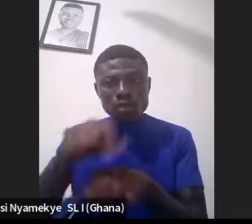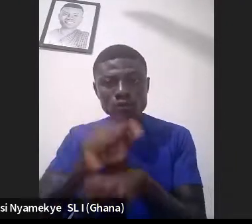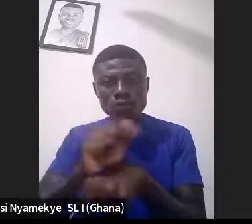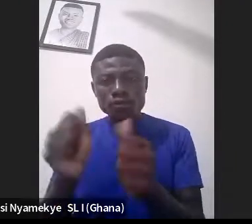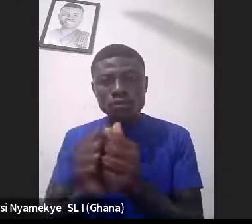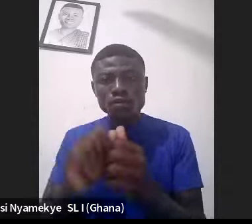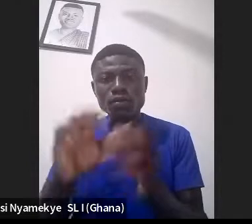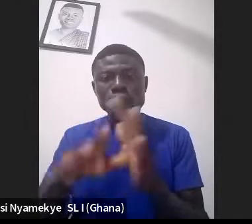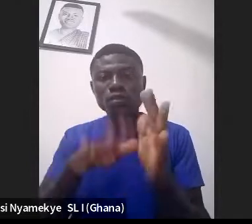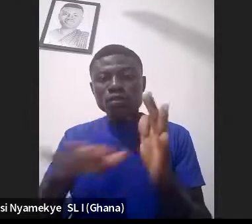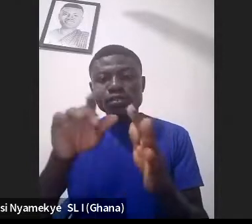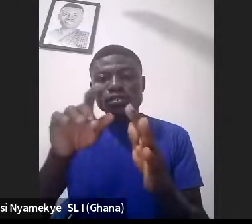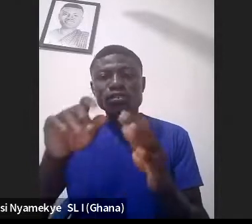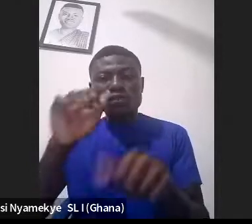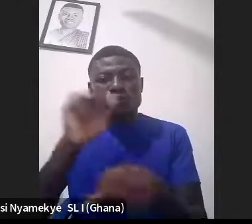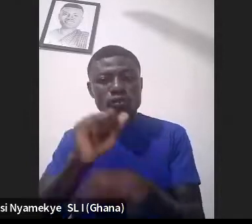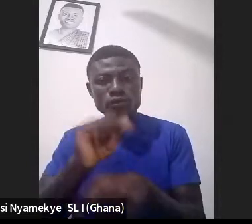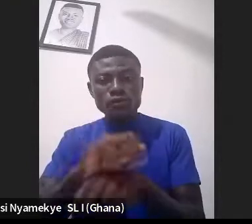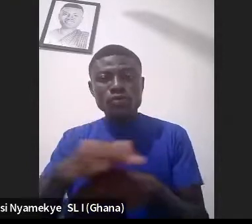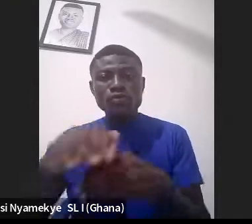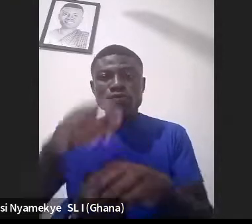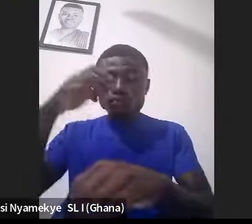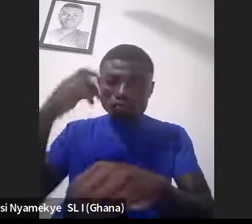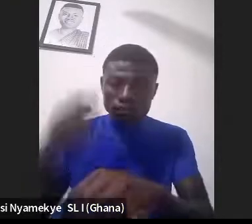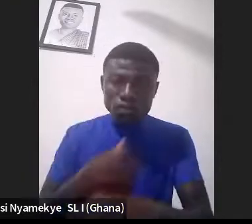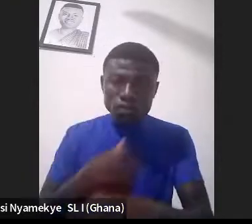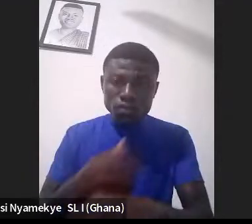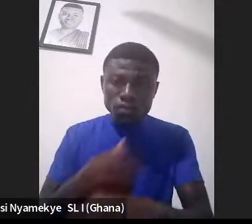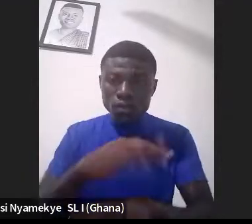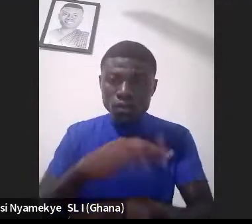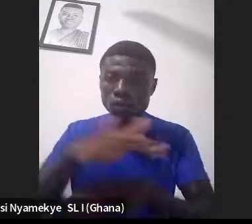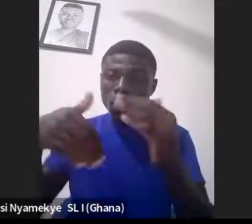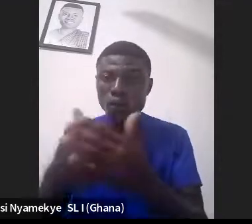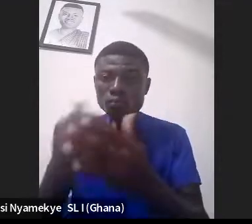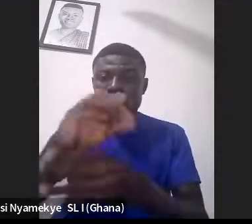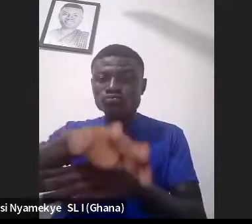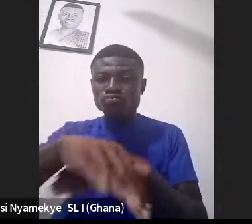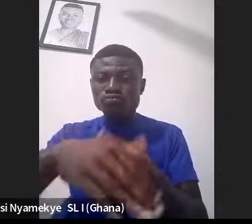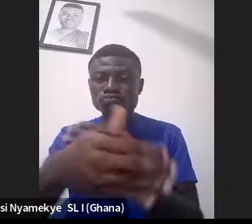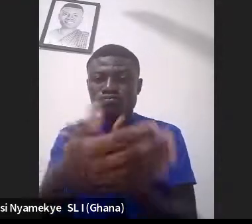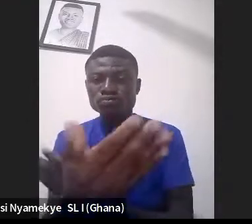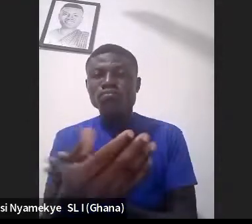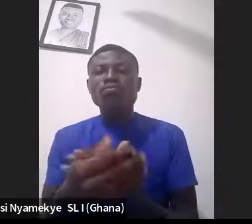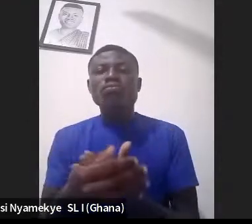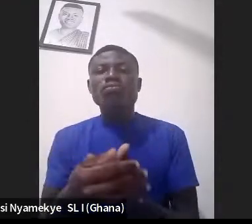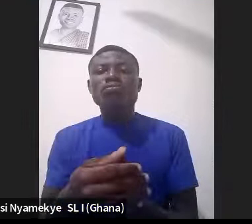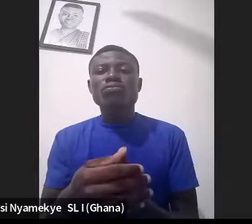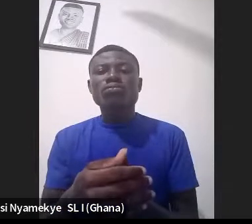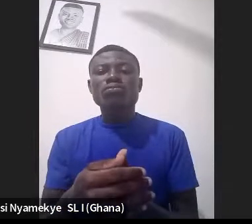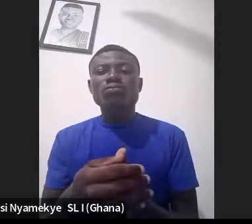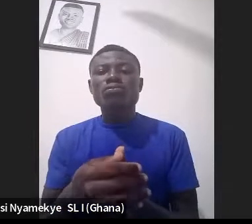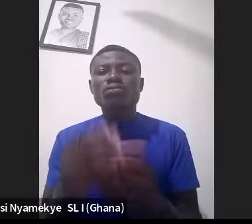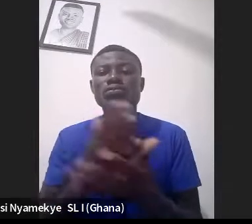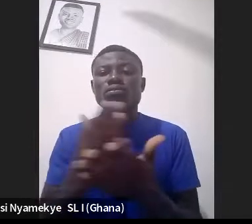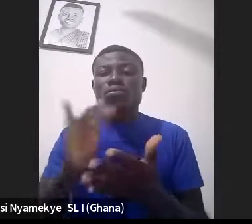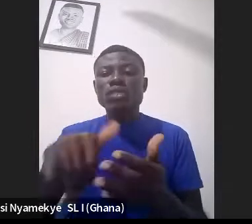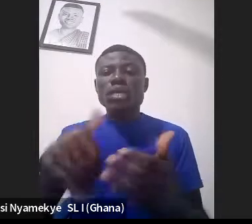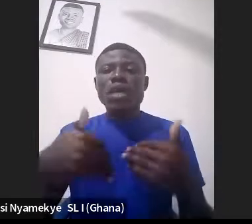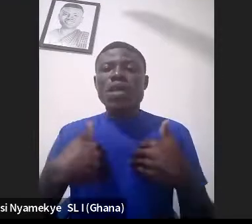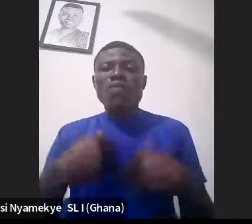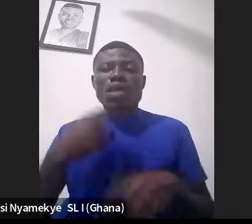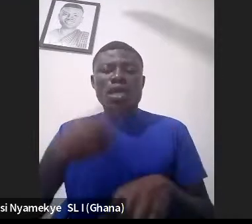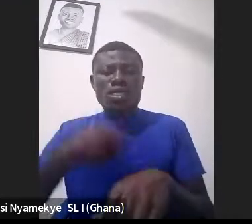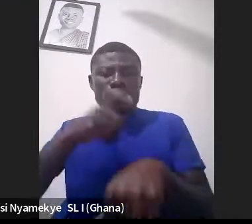been working so hard all day long at something that they're really having a hard time with, and